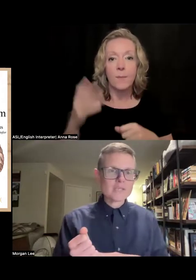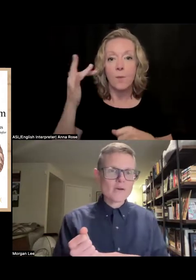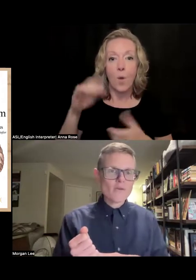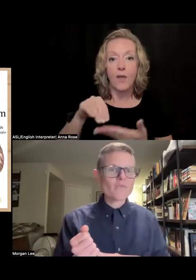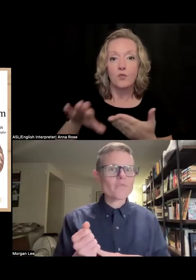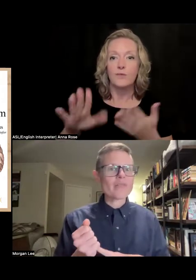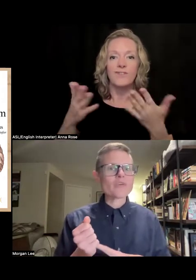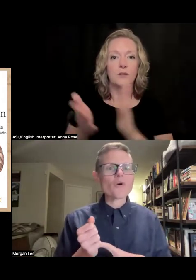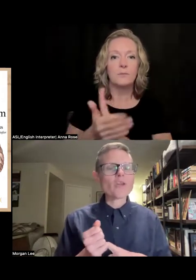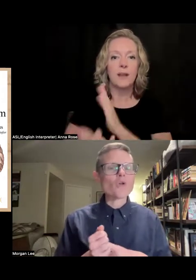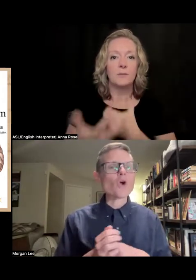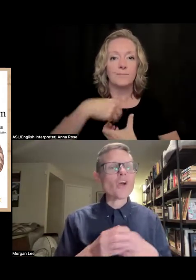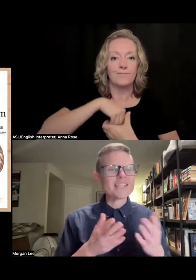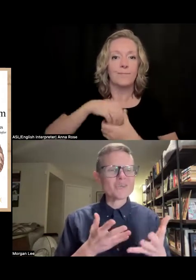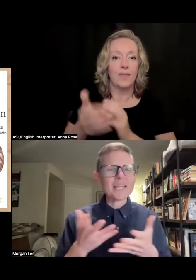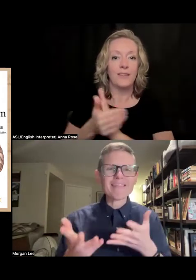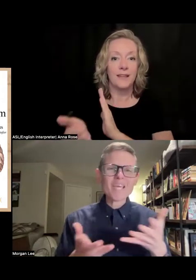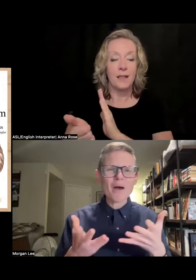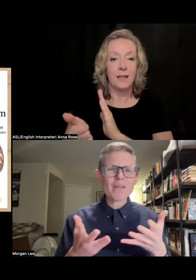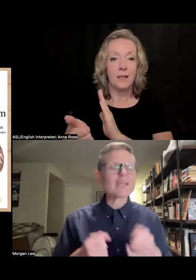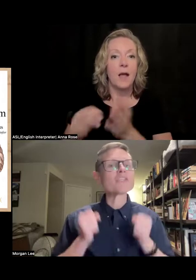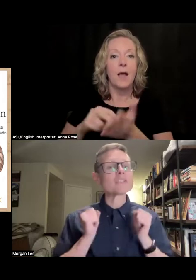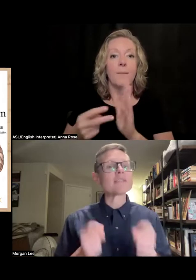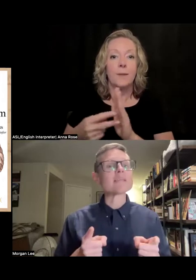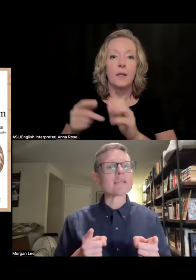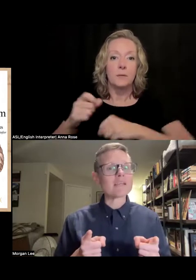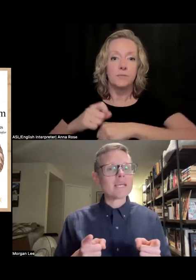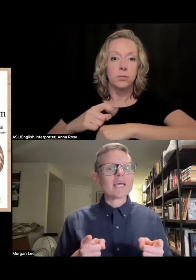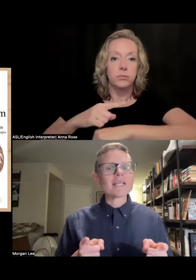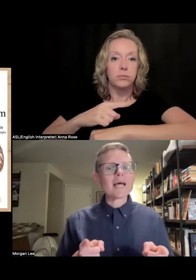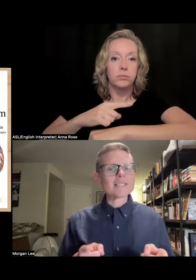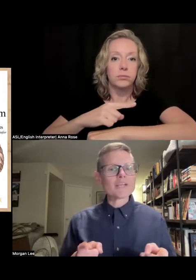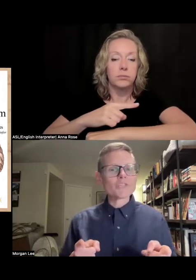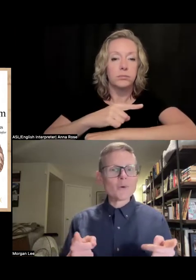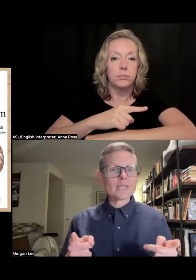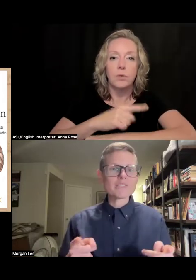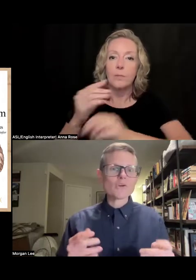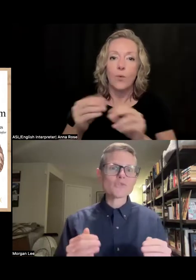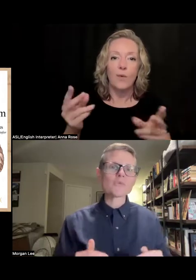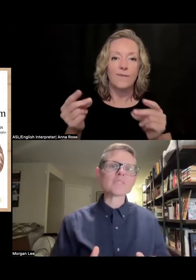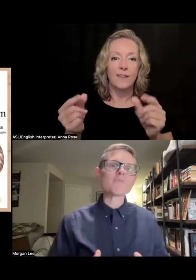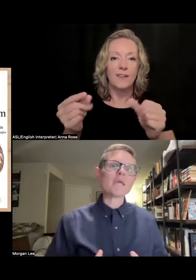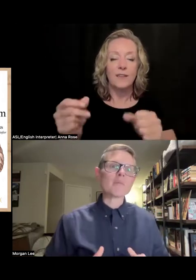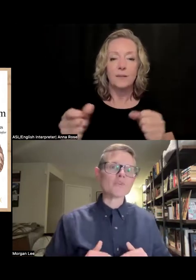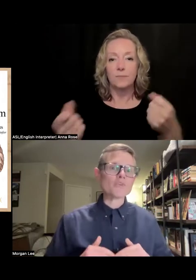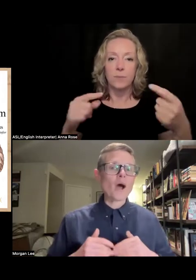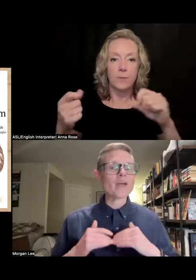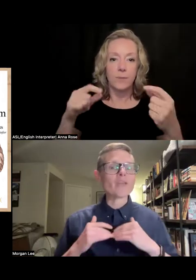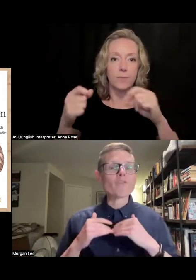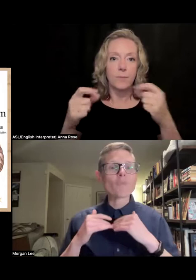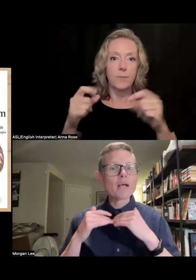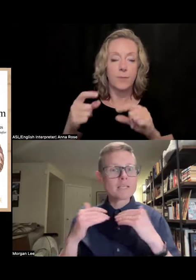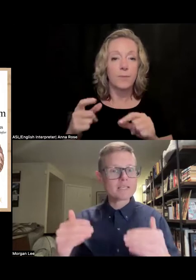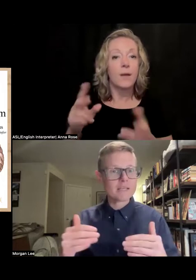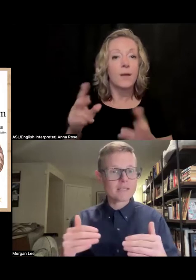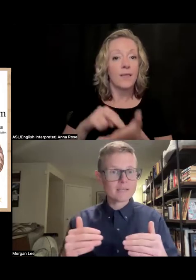the skill that the neuron no longer has to really think about it. It just does it. And that's actually what leads our students to being able to do higher